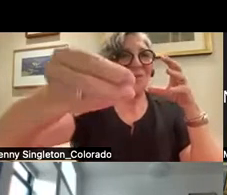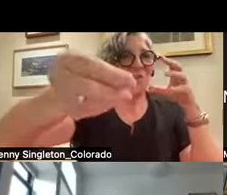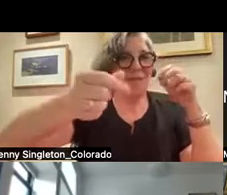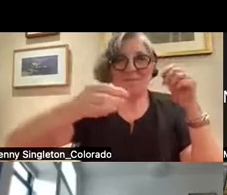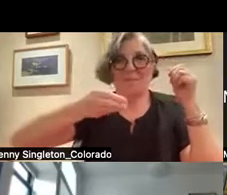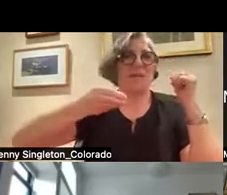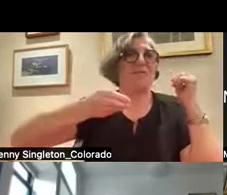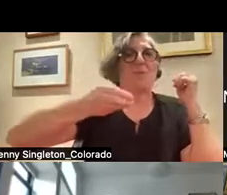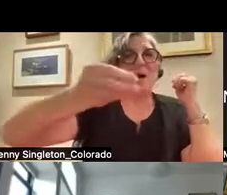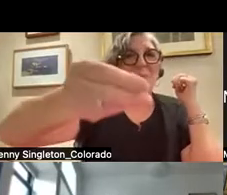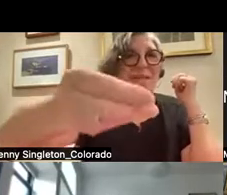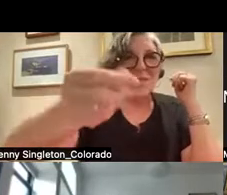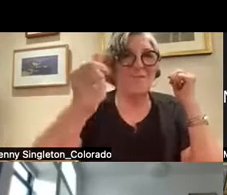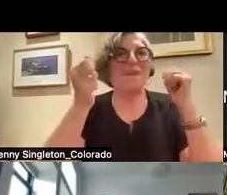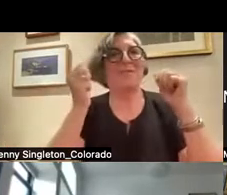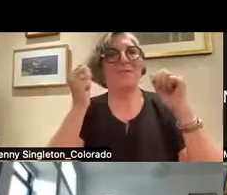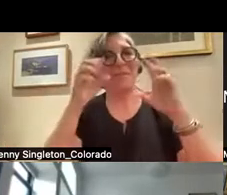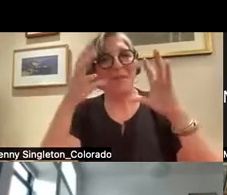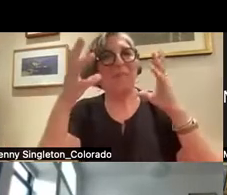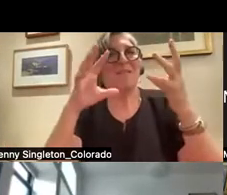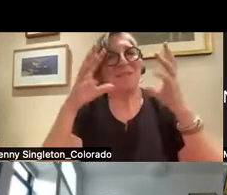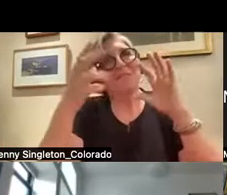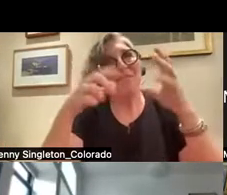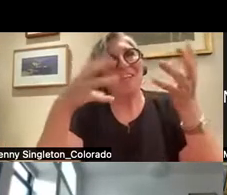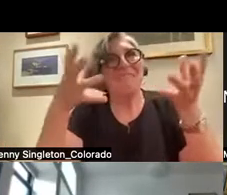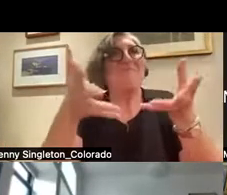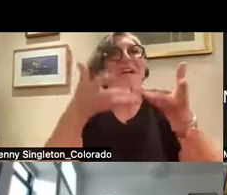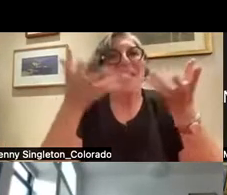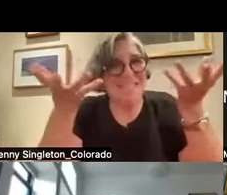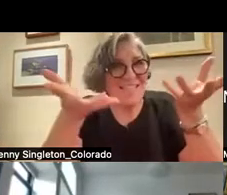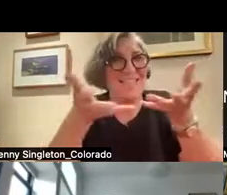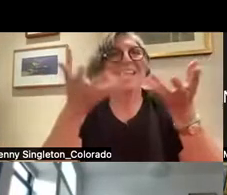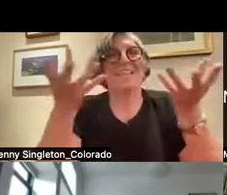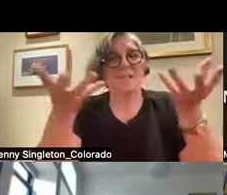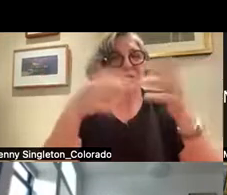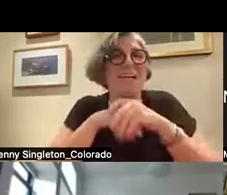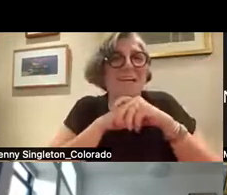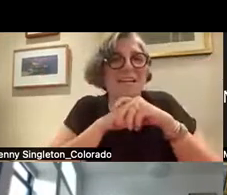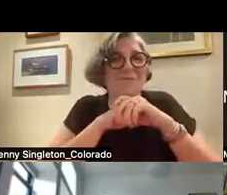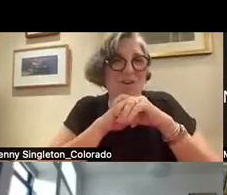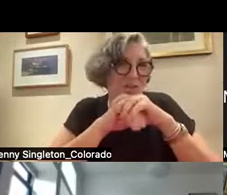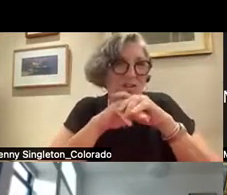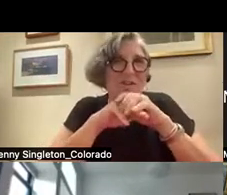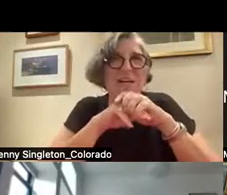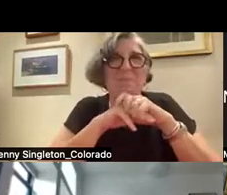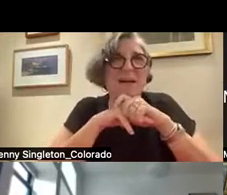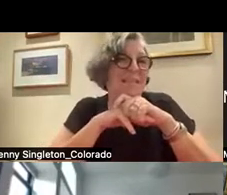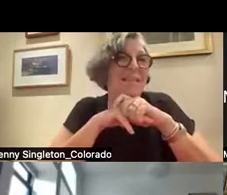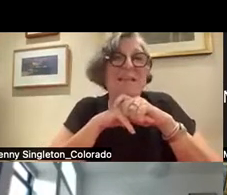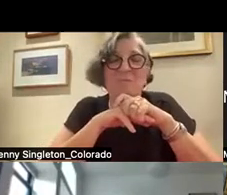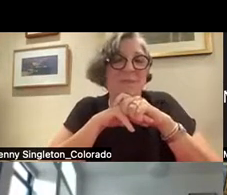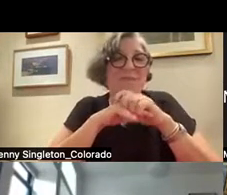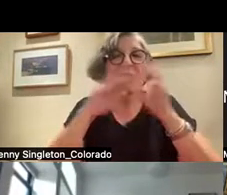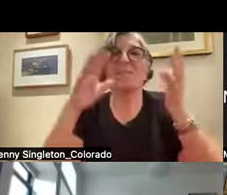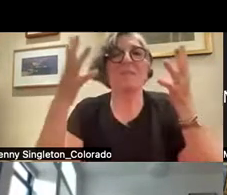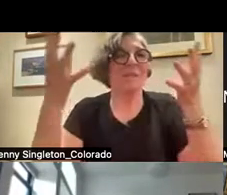exchange of something from one place to another, it invites a certain kind of structure. I think